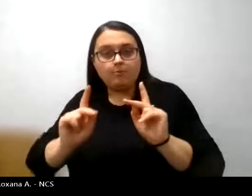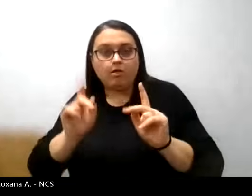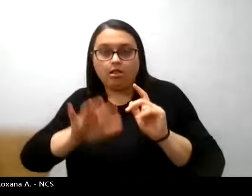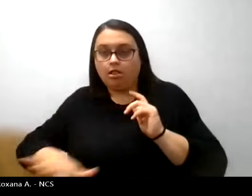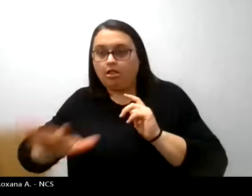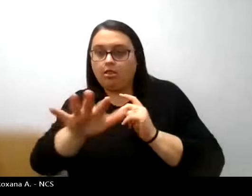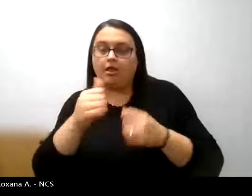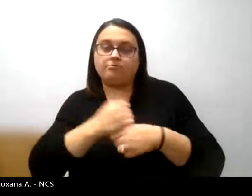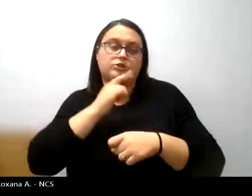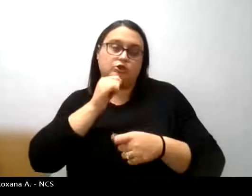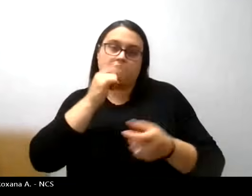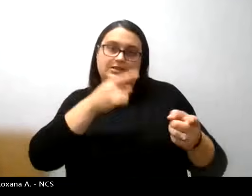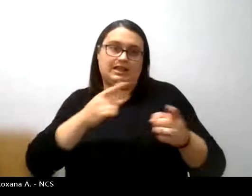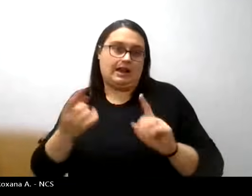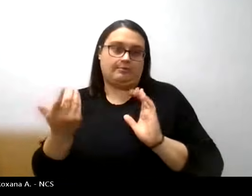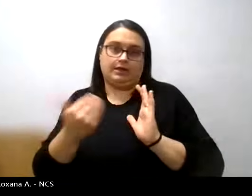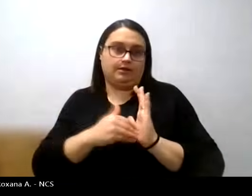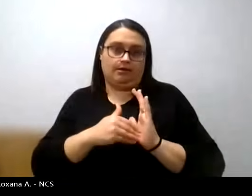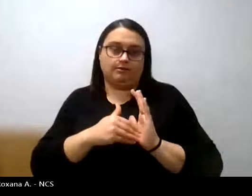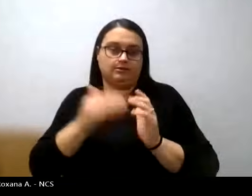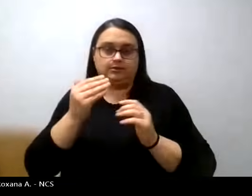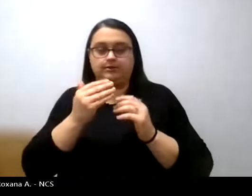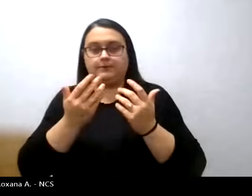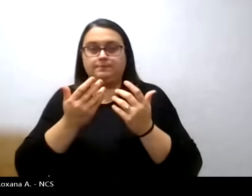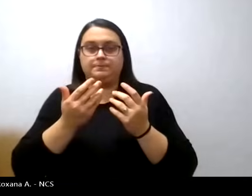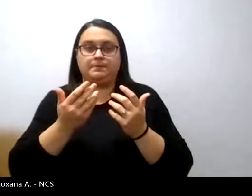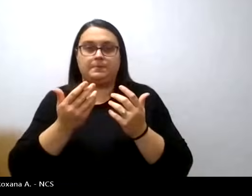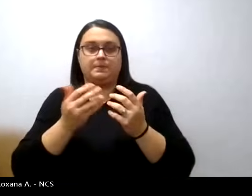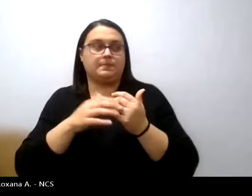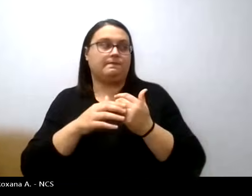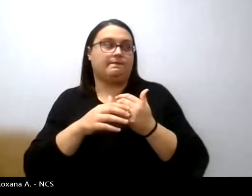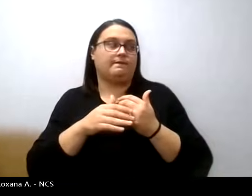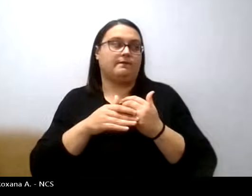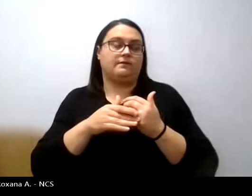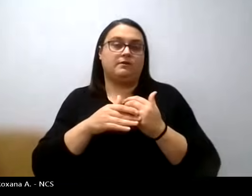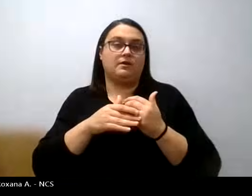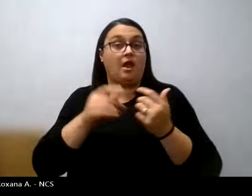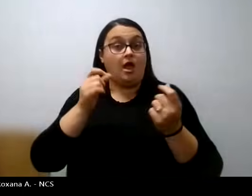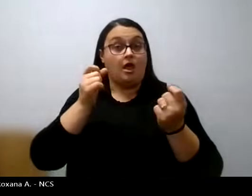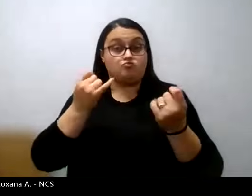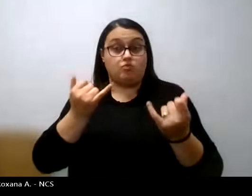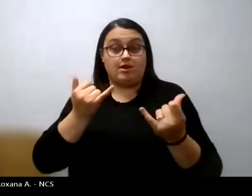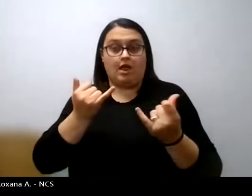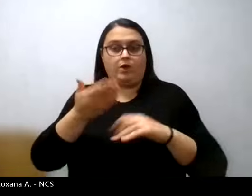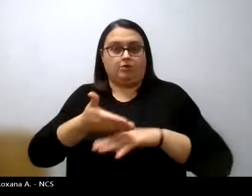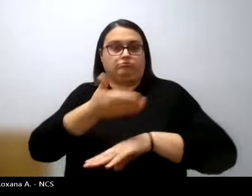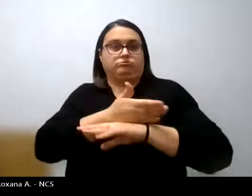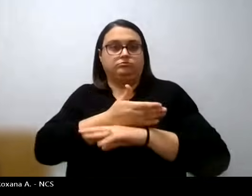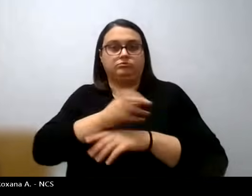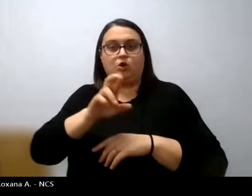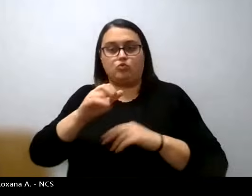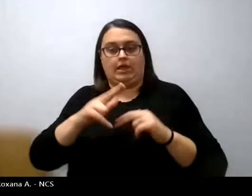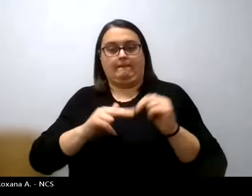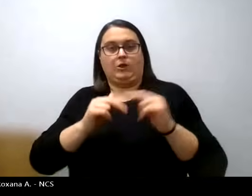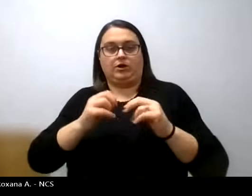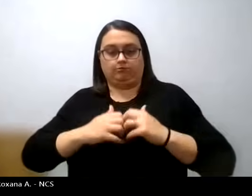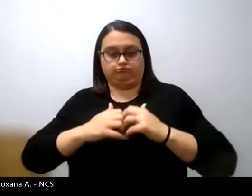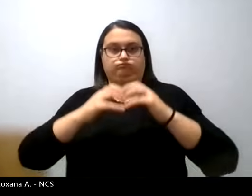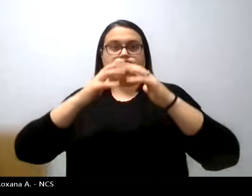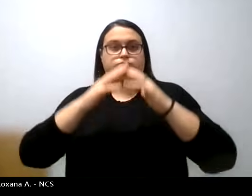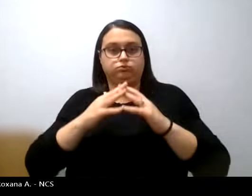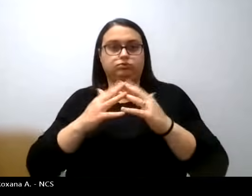sure that this doesn't happen again. But we are in a rebuilding mode, and I think both as the system needs